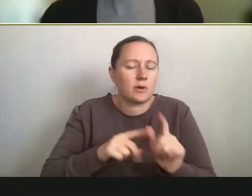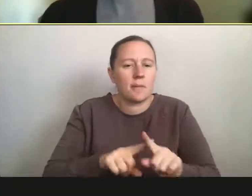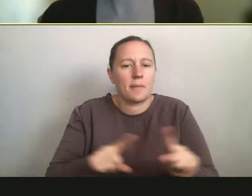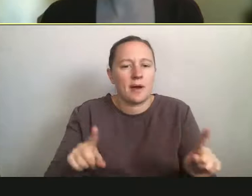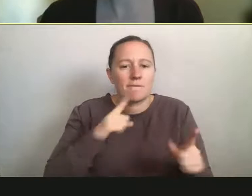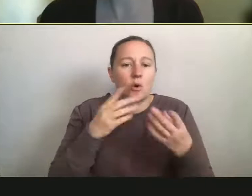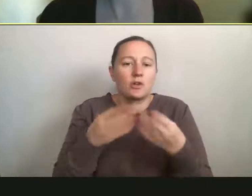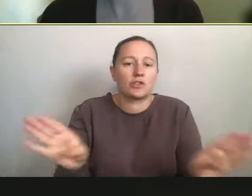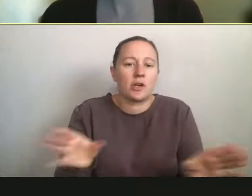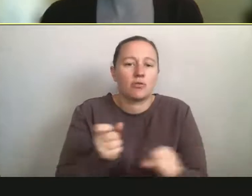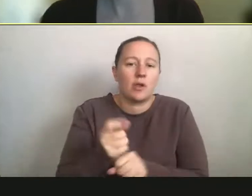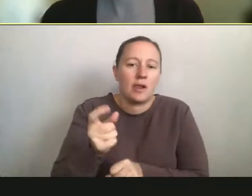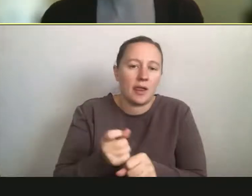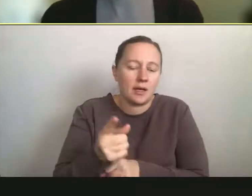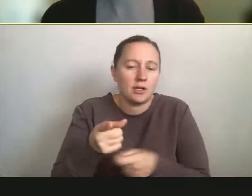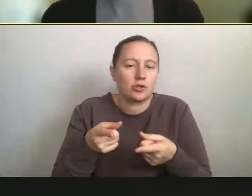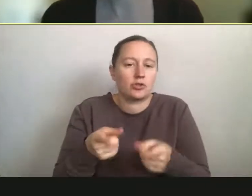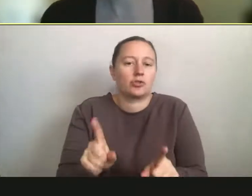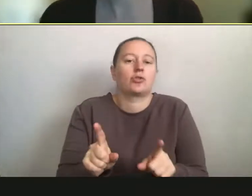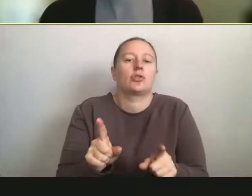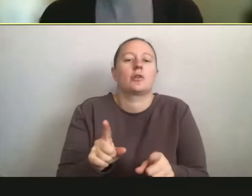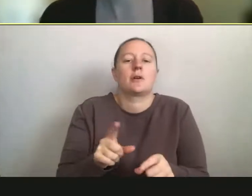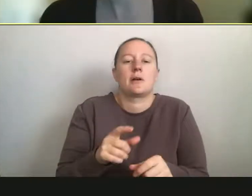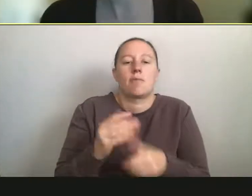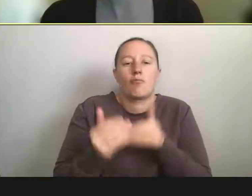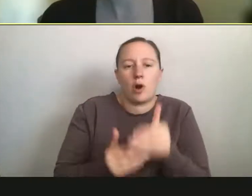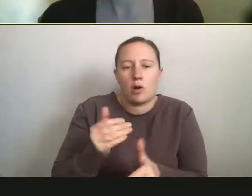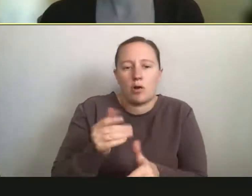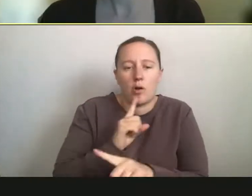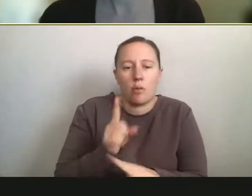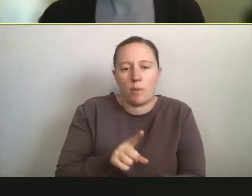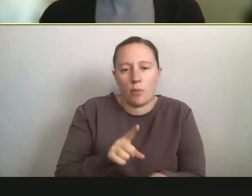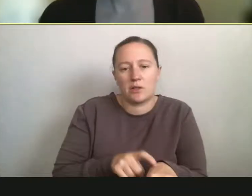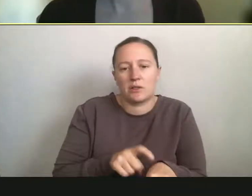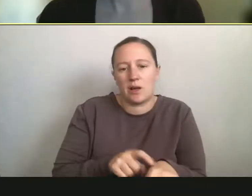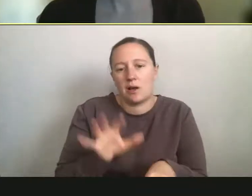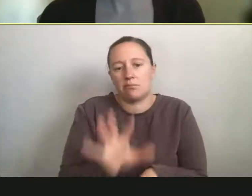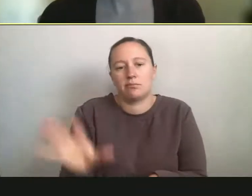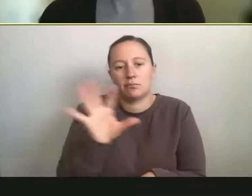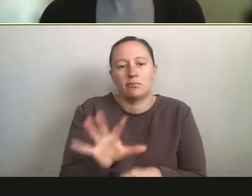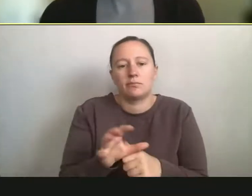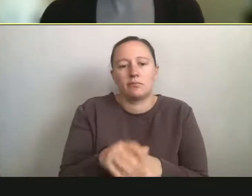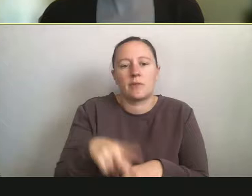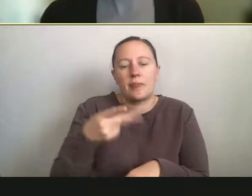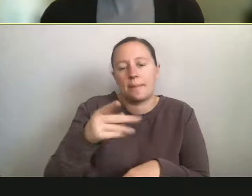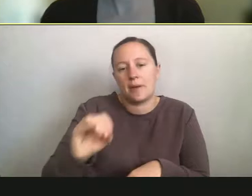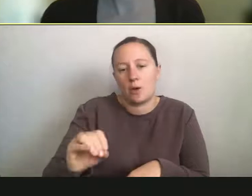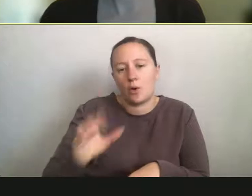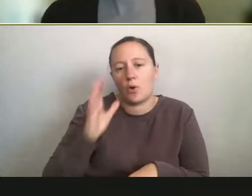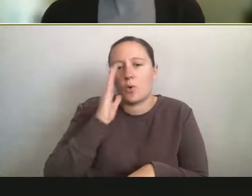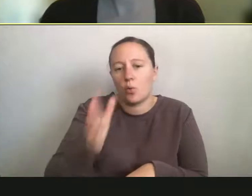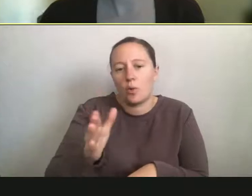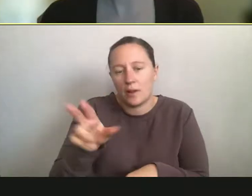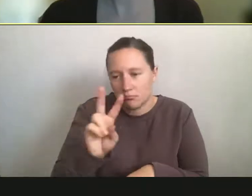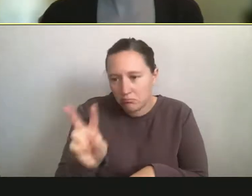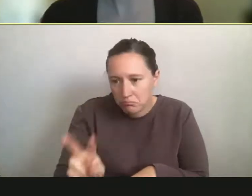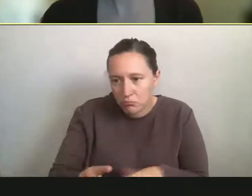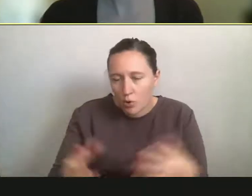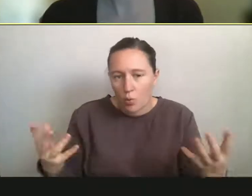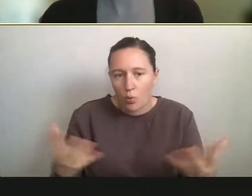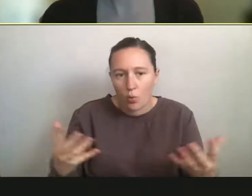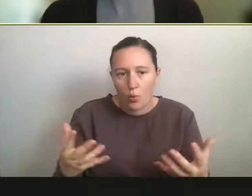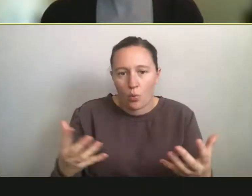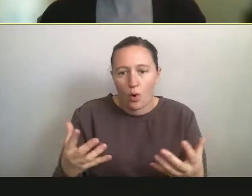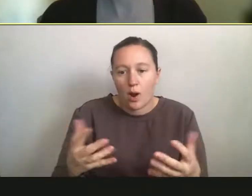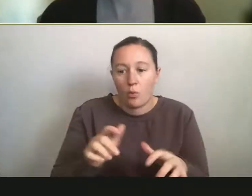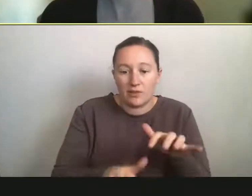an annual basis during the annual progress reporting time, the POs are going to be looking at what was